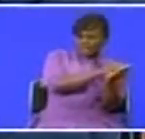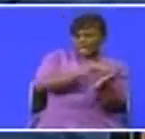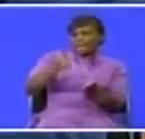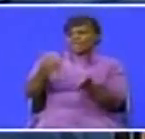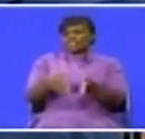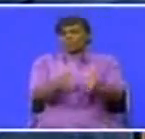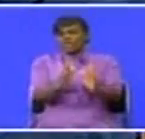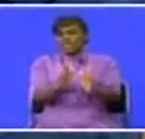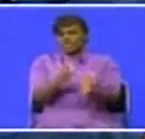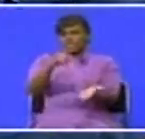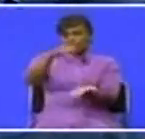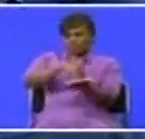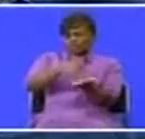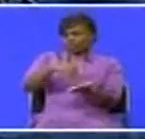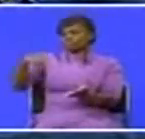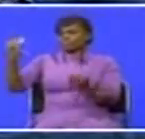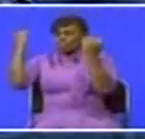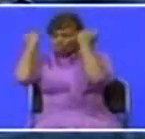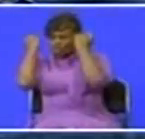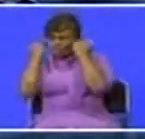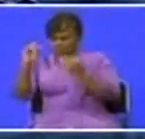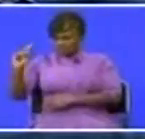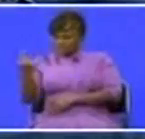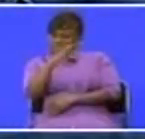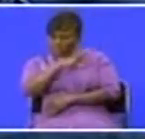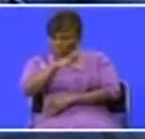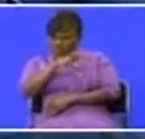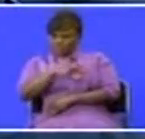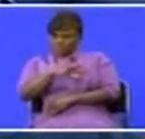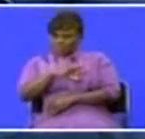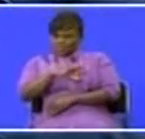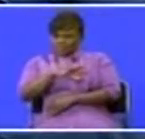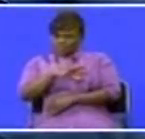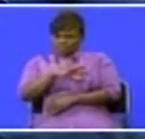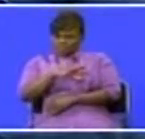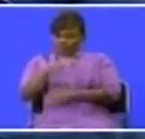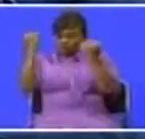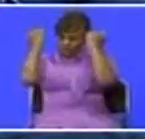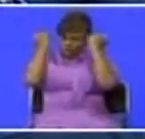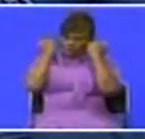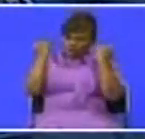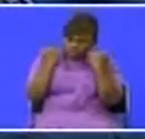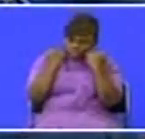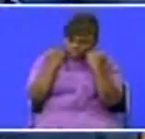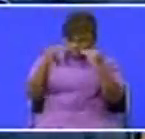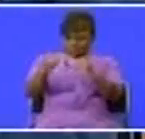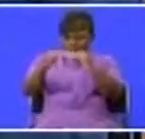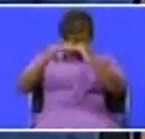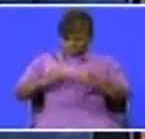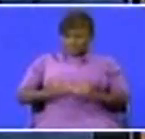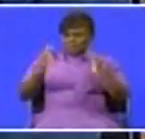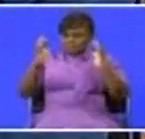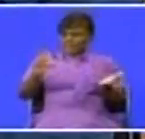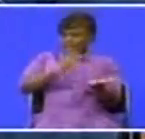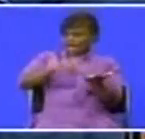route, which involves going to the court. So the first benefit is paperwork and fewer court proceedings required. The next big